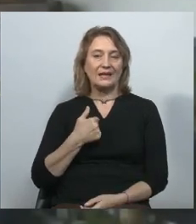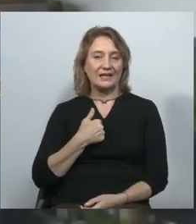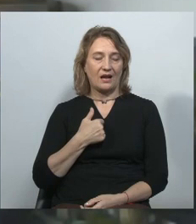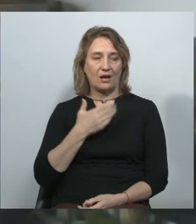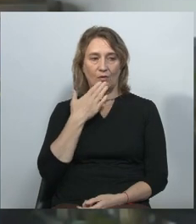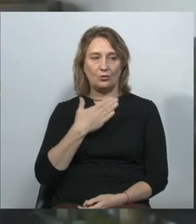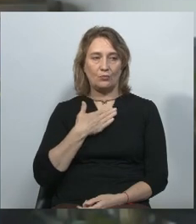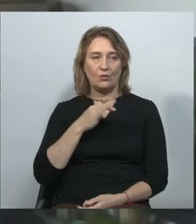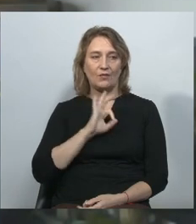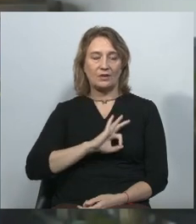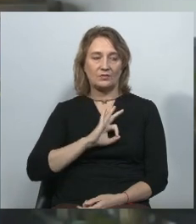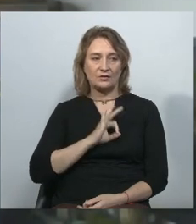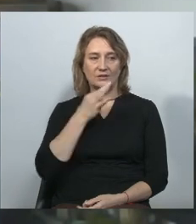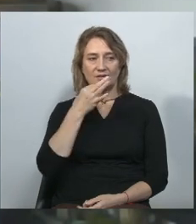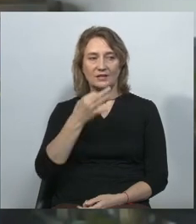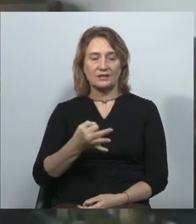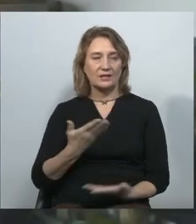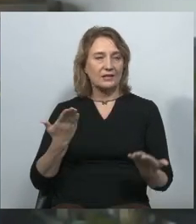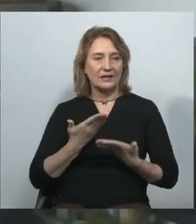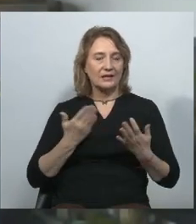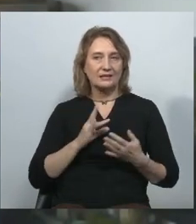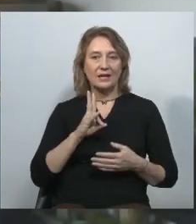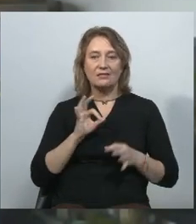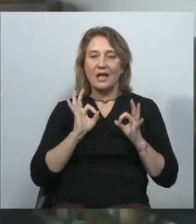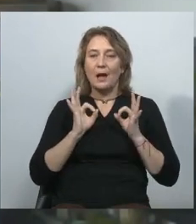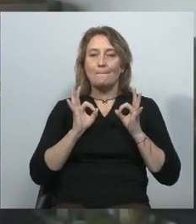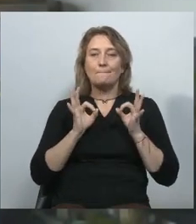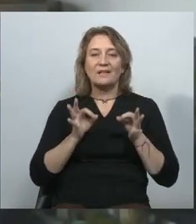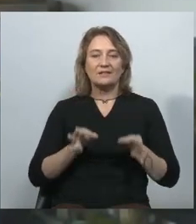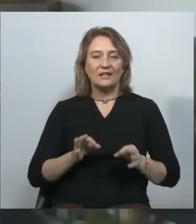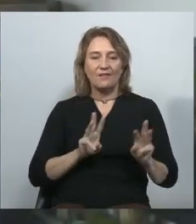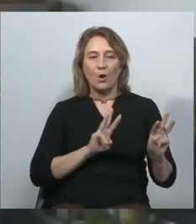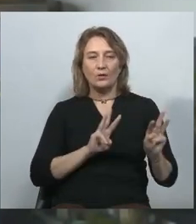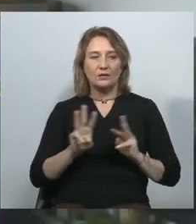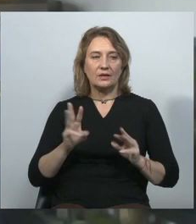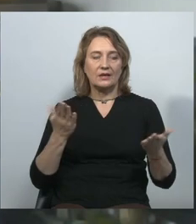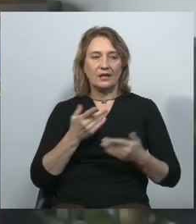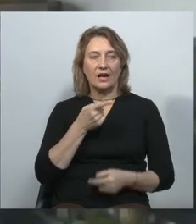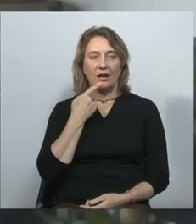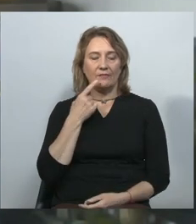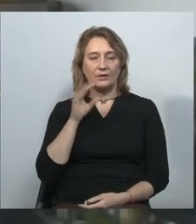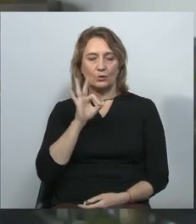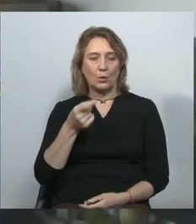a false narrative, a conspiracy theory online that suggests that wearing a face mask